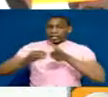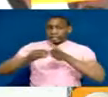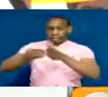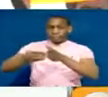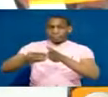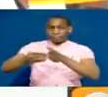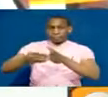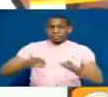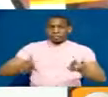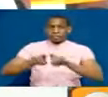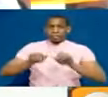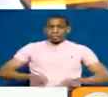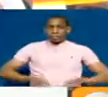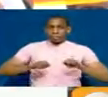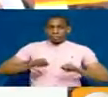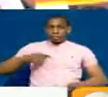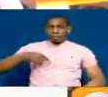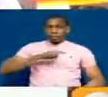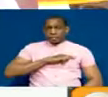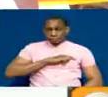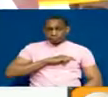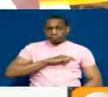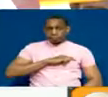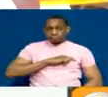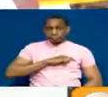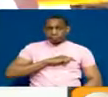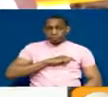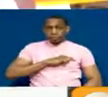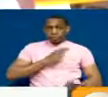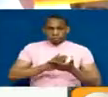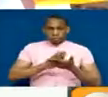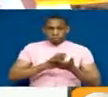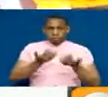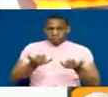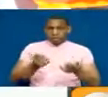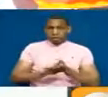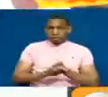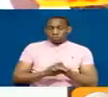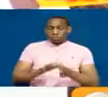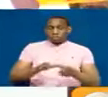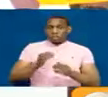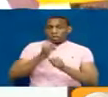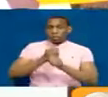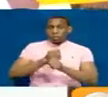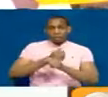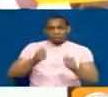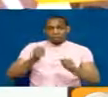leadership, and our chairman, and I will effectively discharge